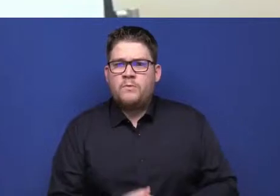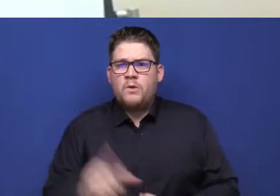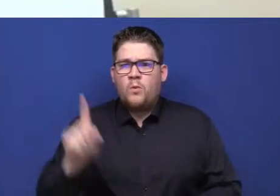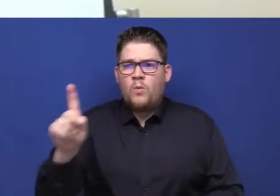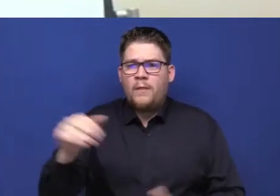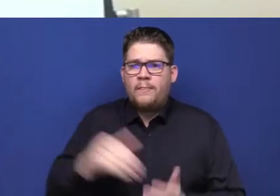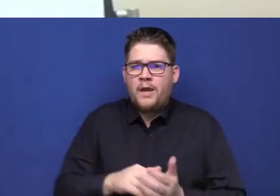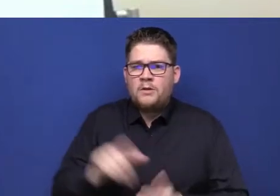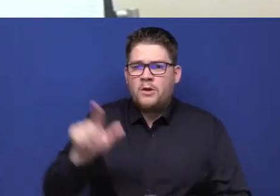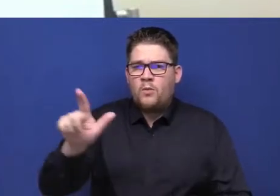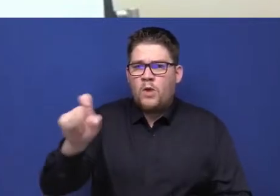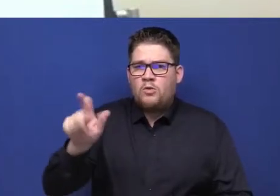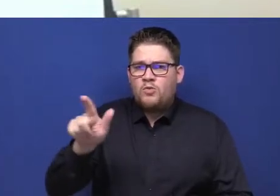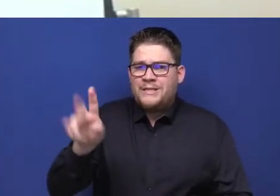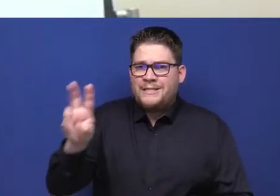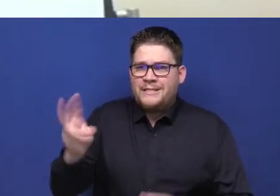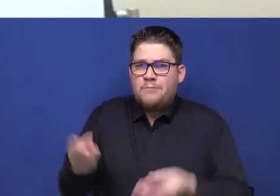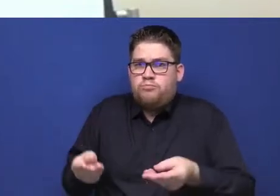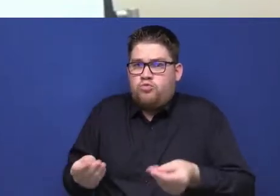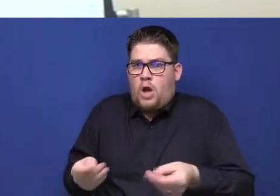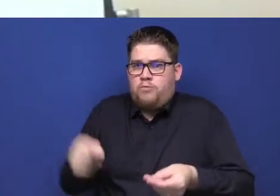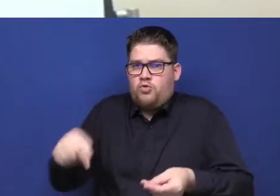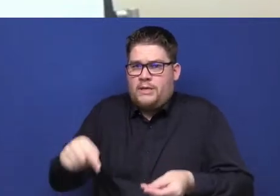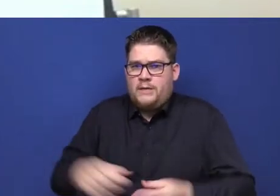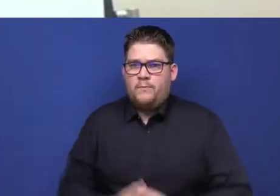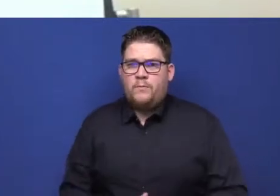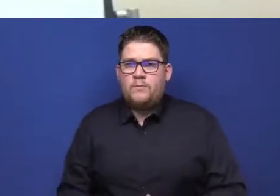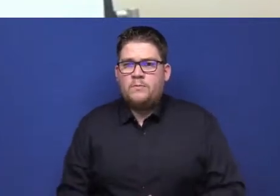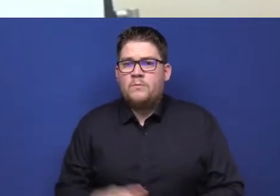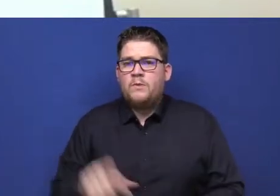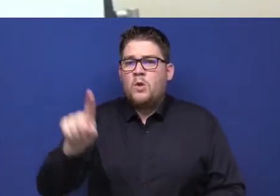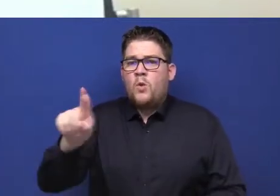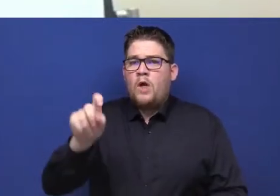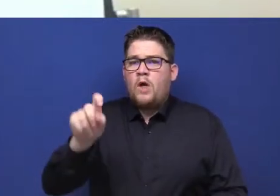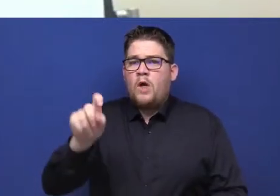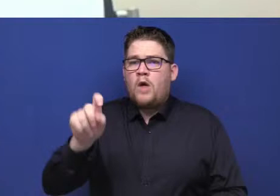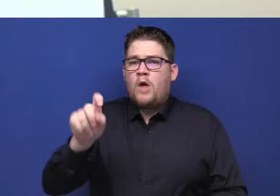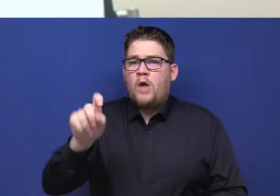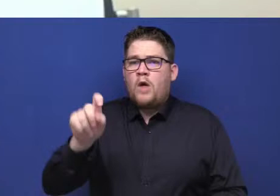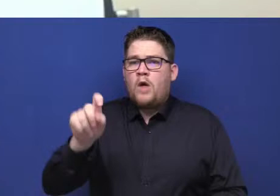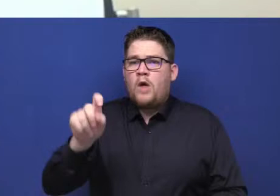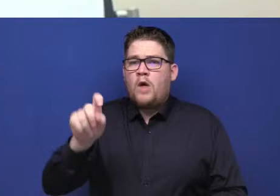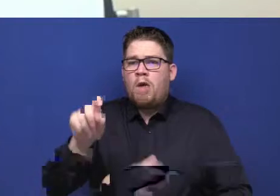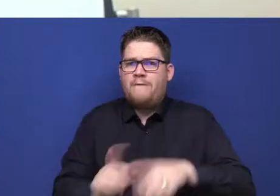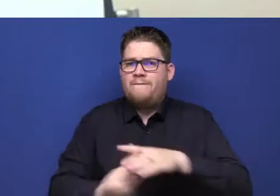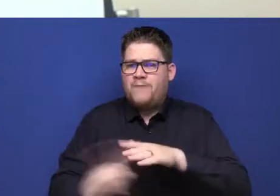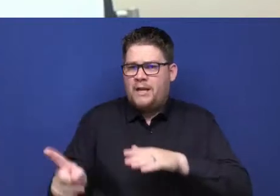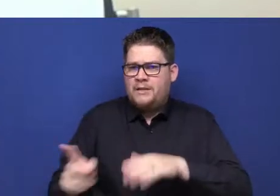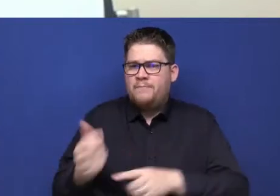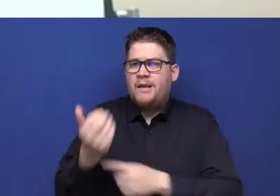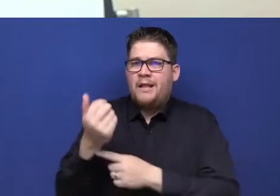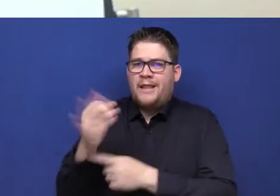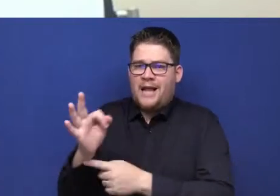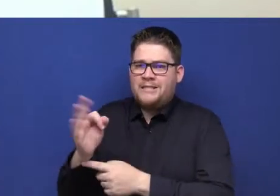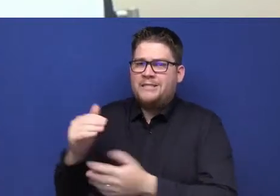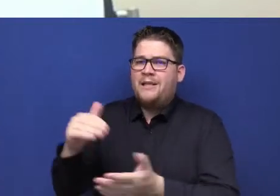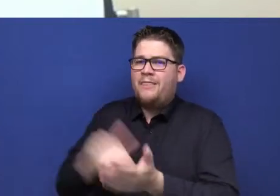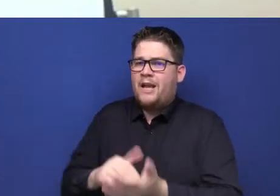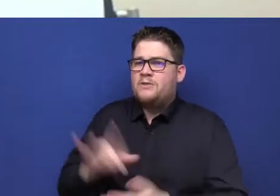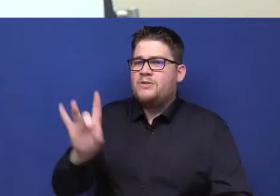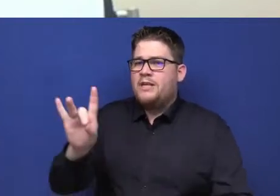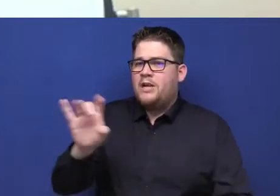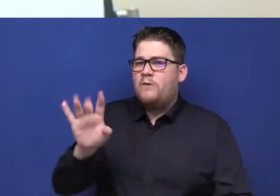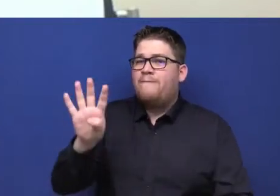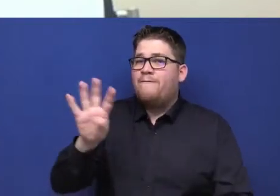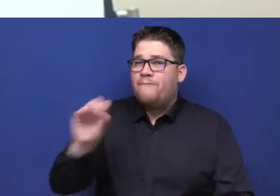19,840 properties. As part of our emergency support services that are intended to support evacuees from these from the evacuation orders,